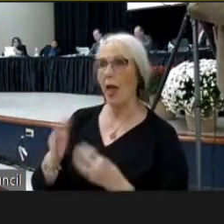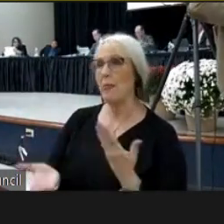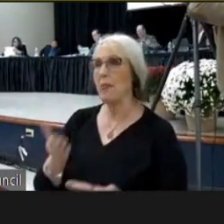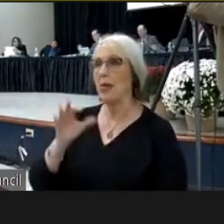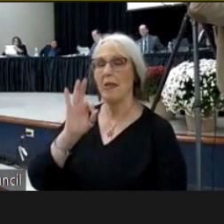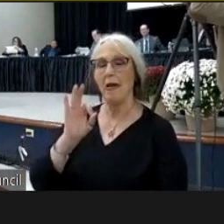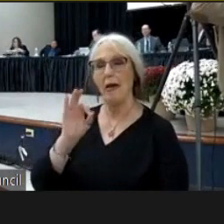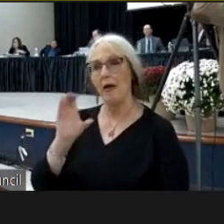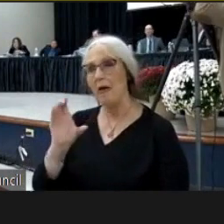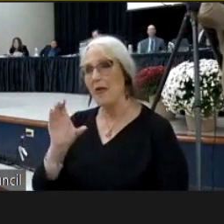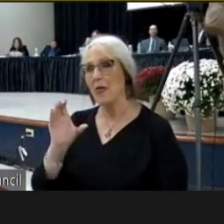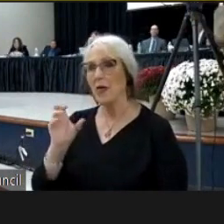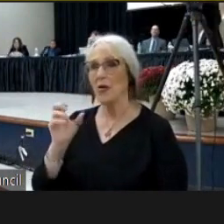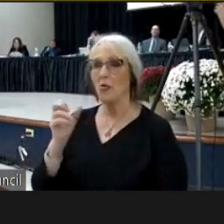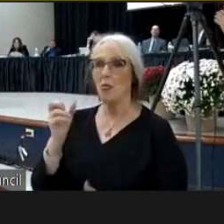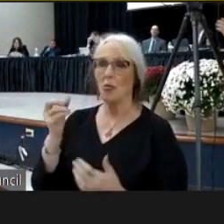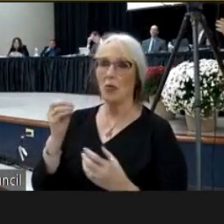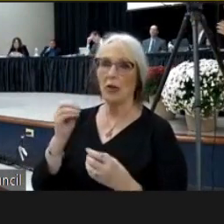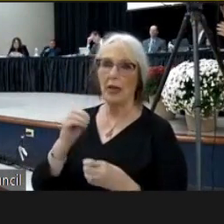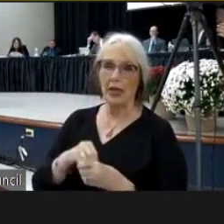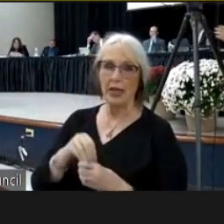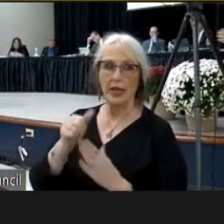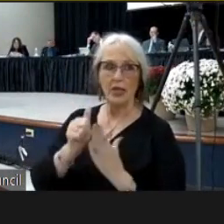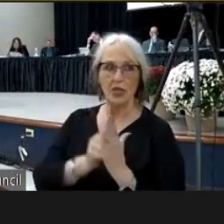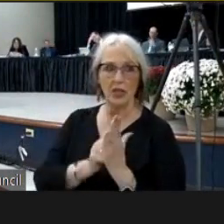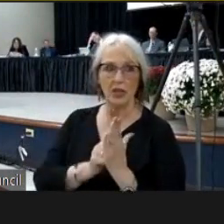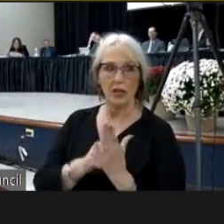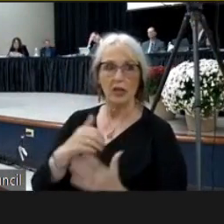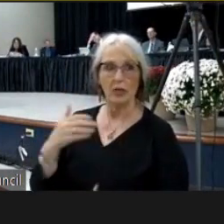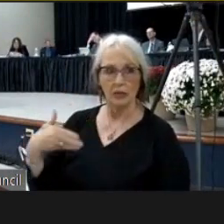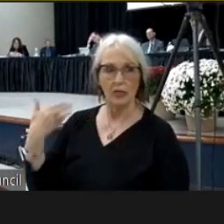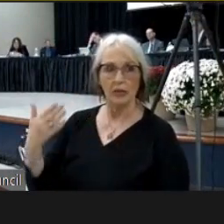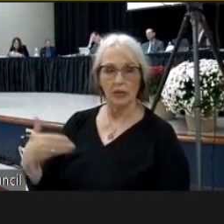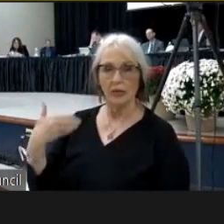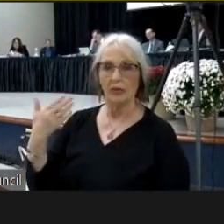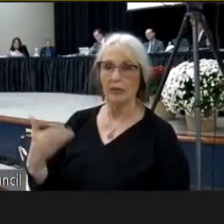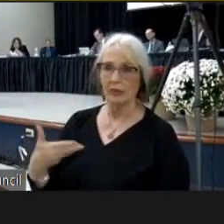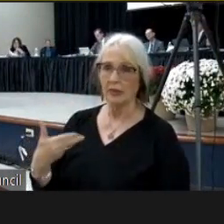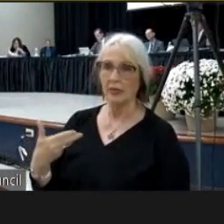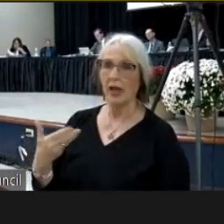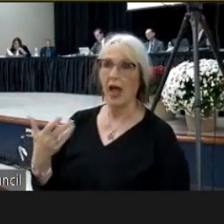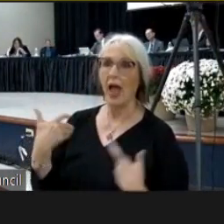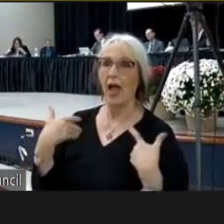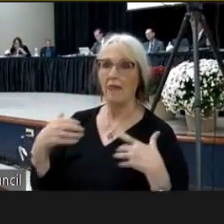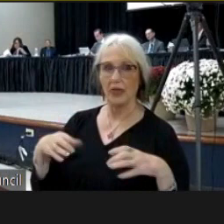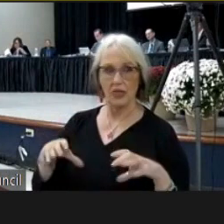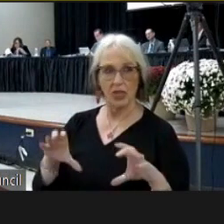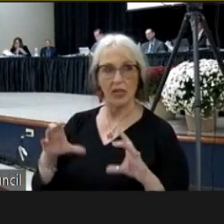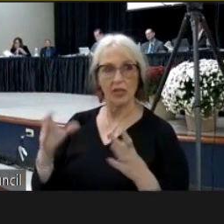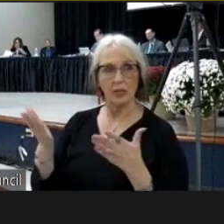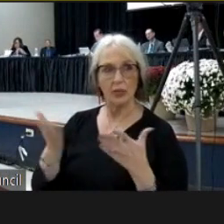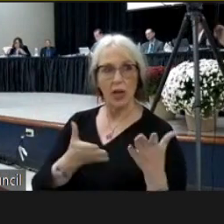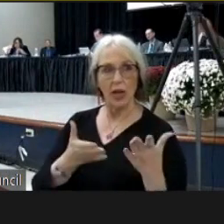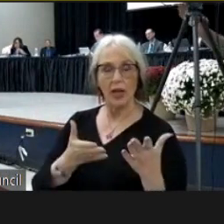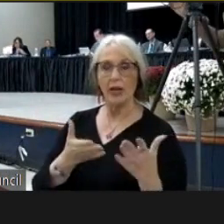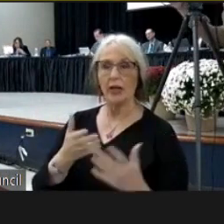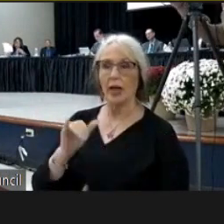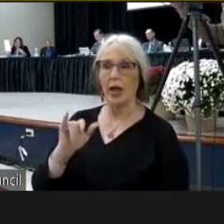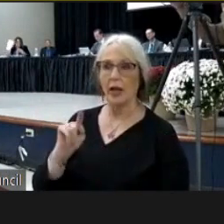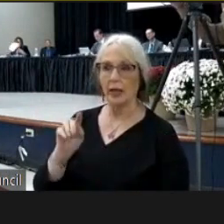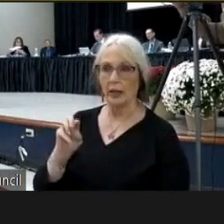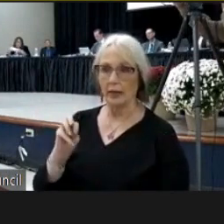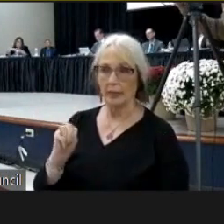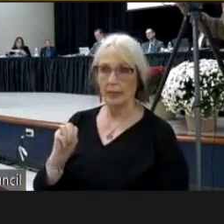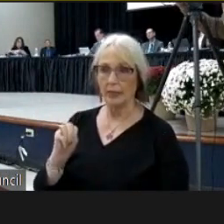on its agenda. And every so often, I get the chance to bring forward an item that feels